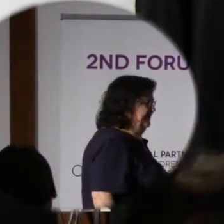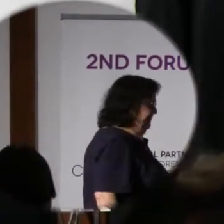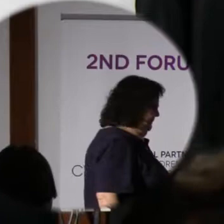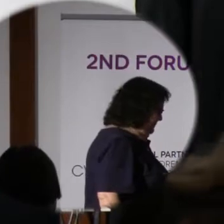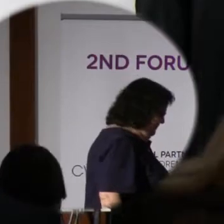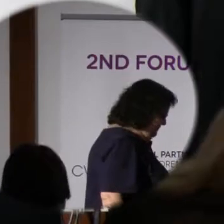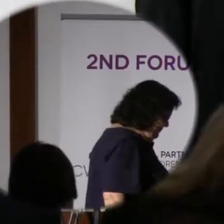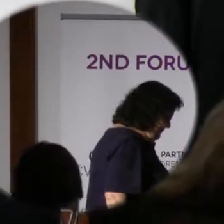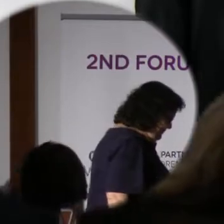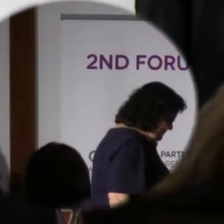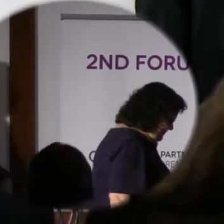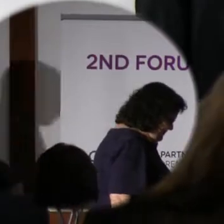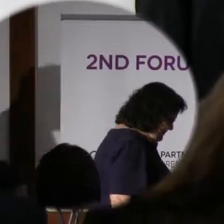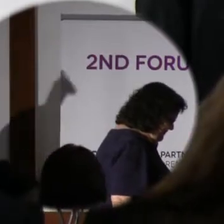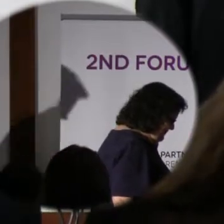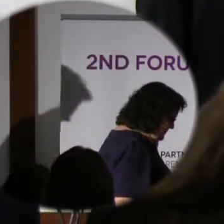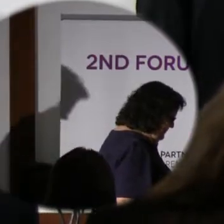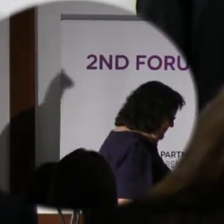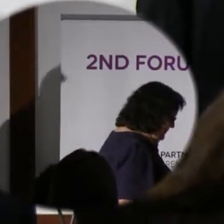Thanks.